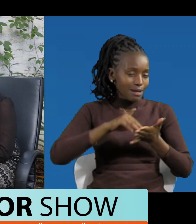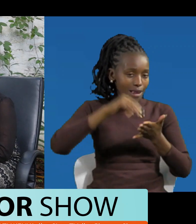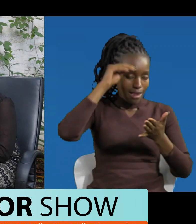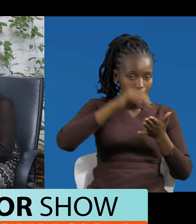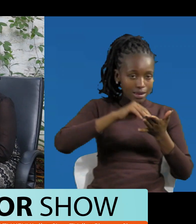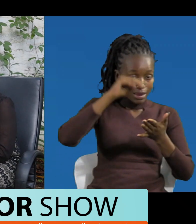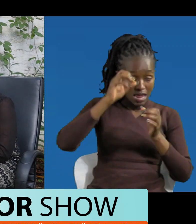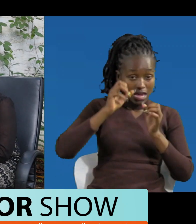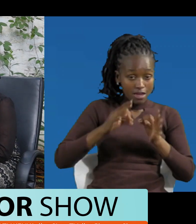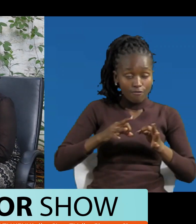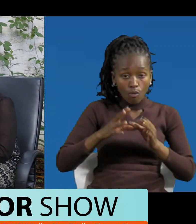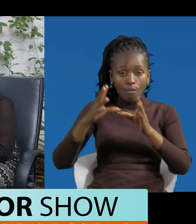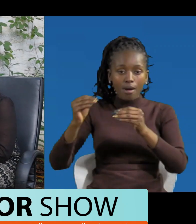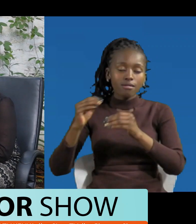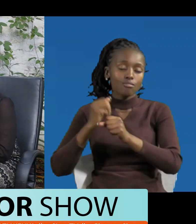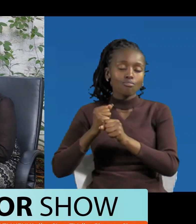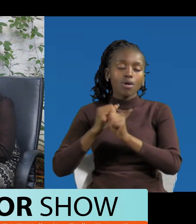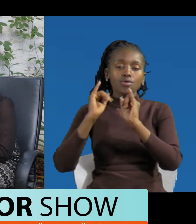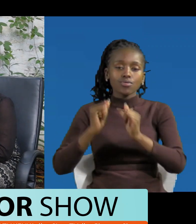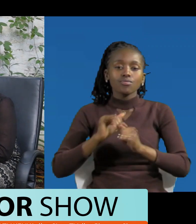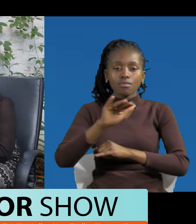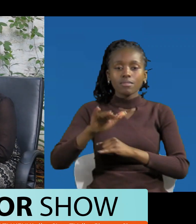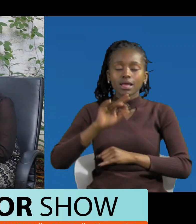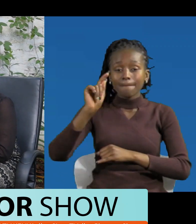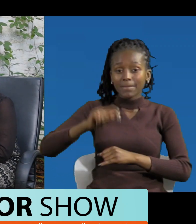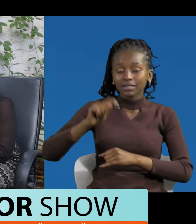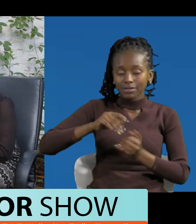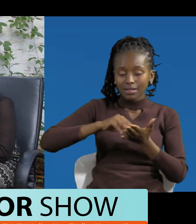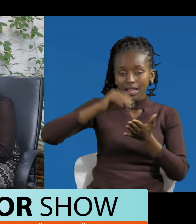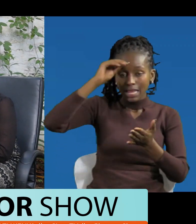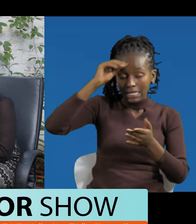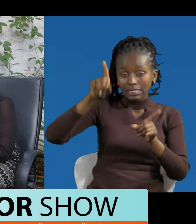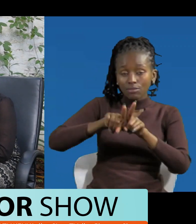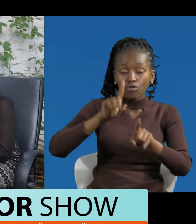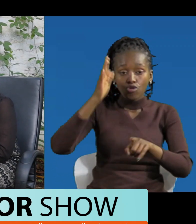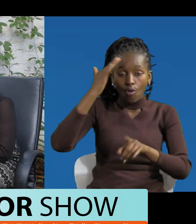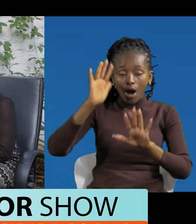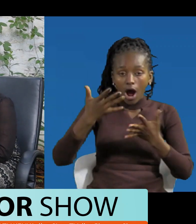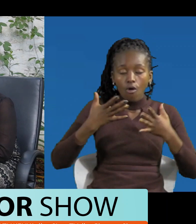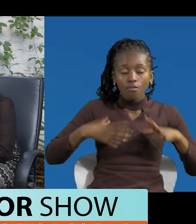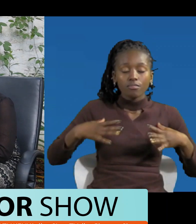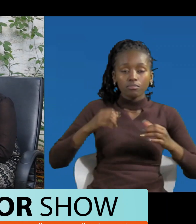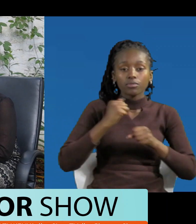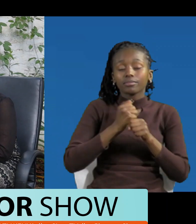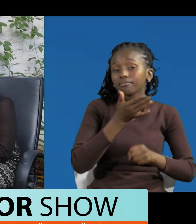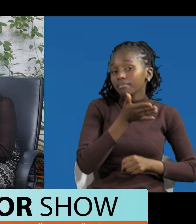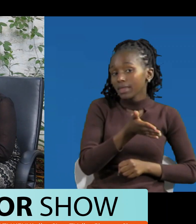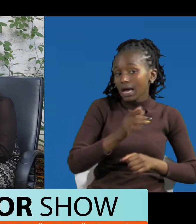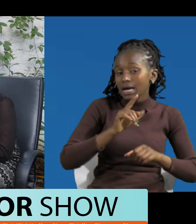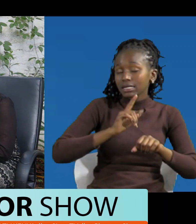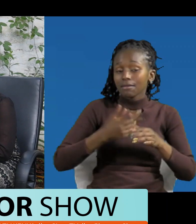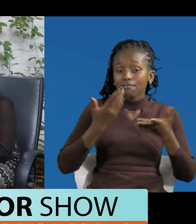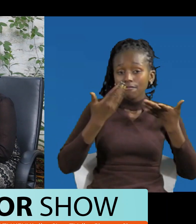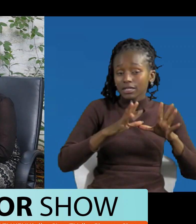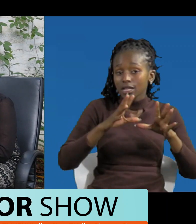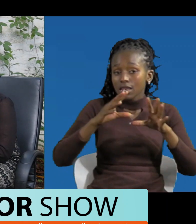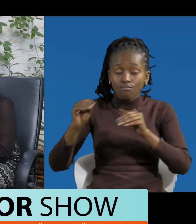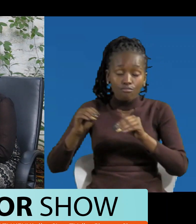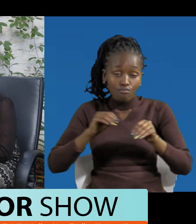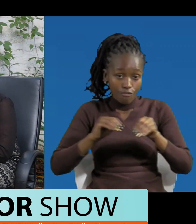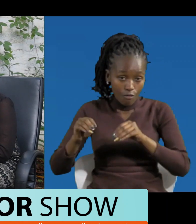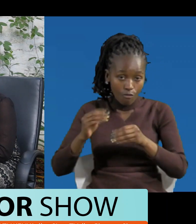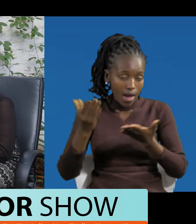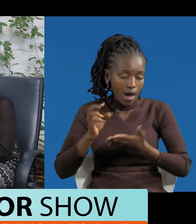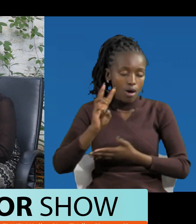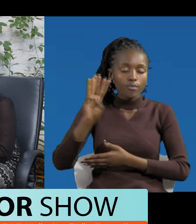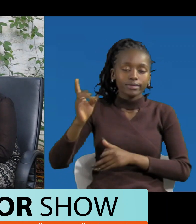you take advantage and at least learn the new things that are being done there. And then from there, I went to Westlands, and then from Westlands, now